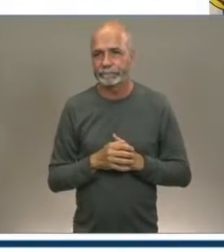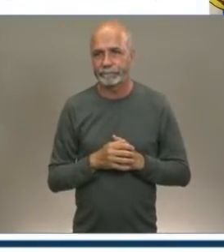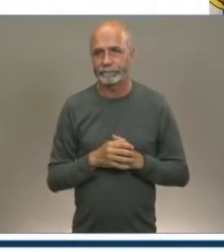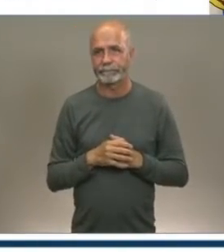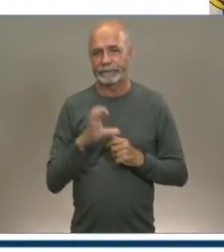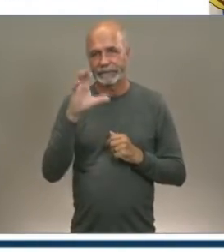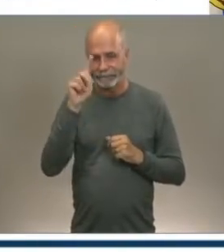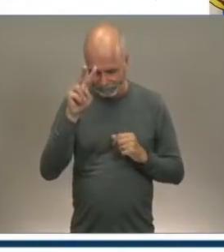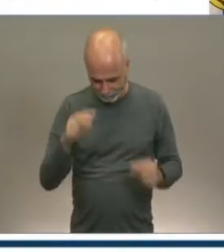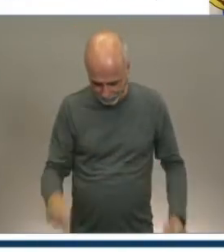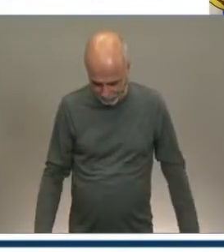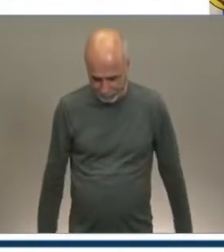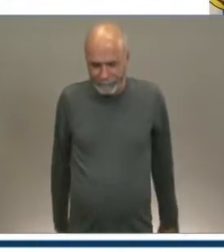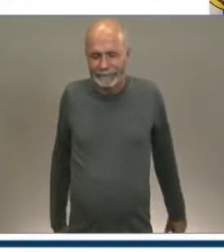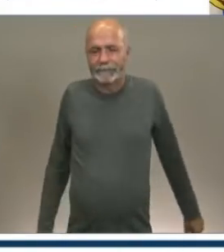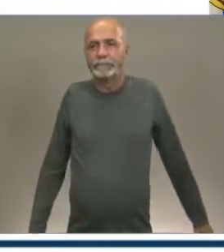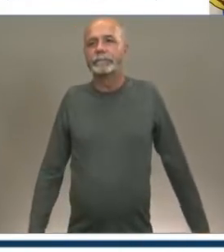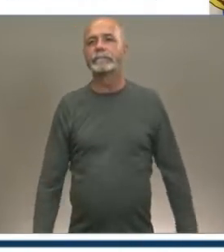CTV.